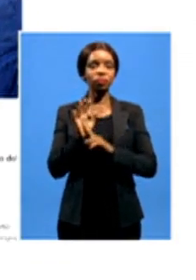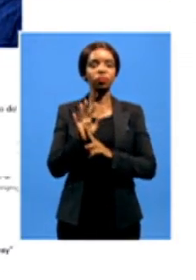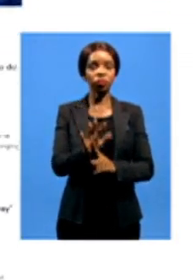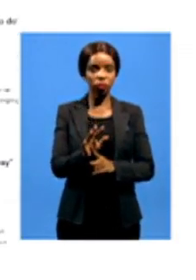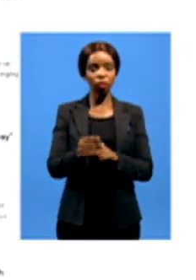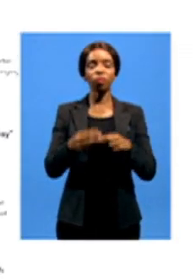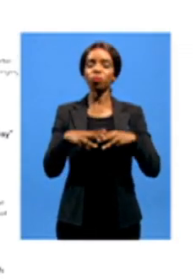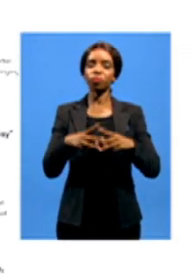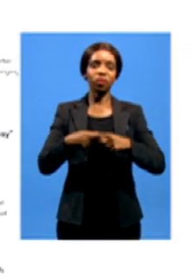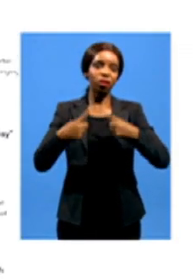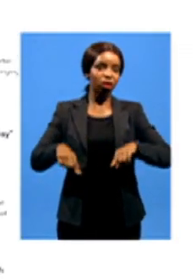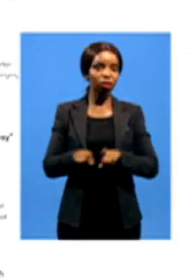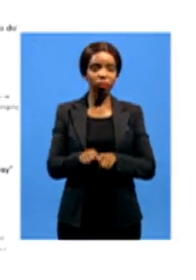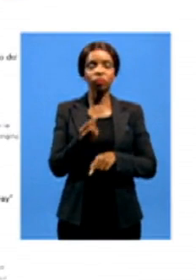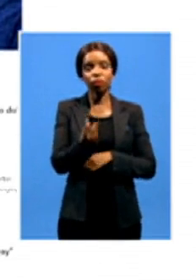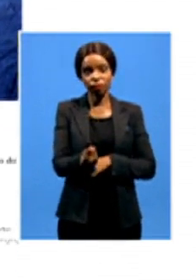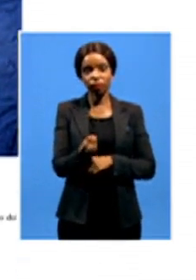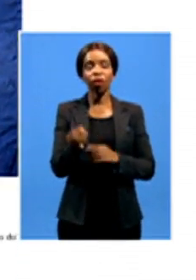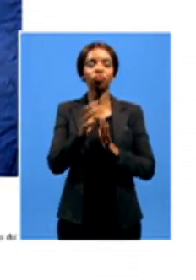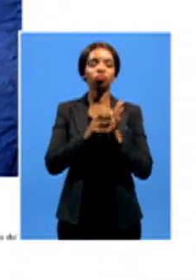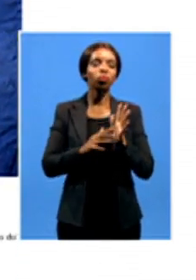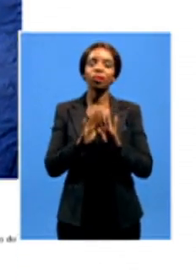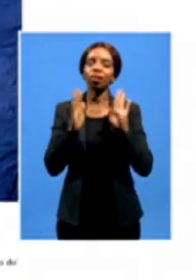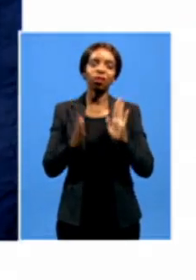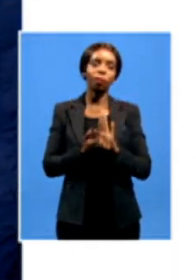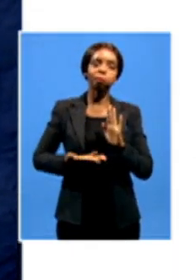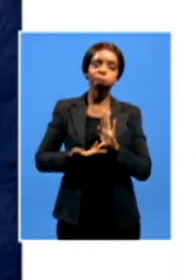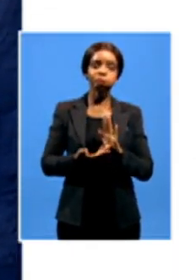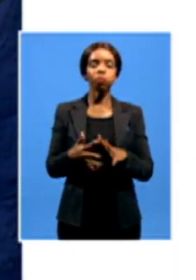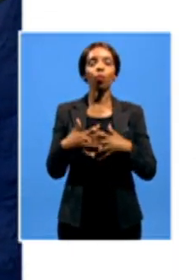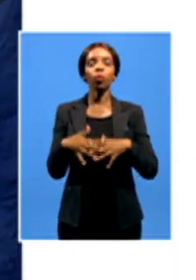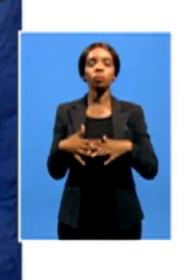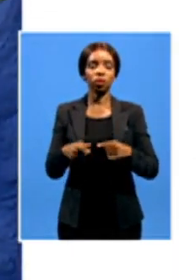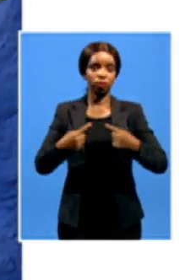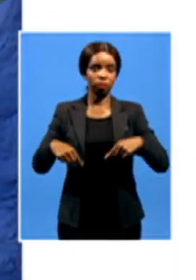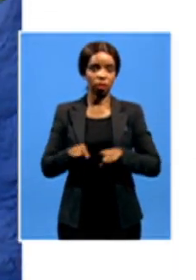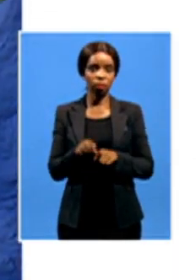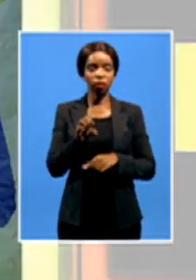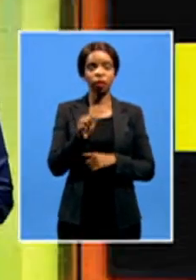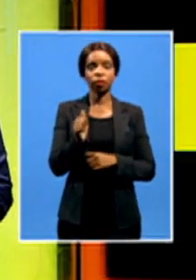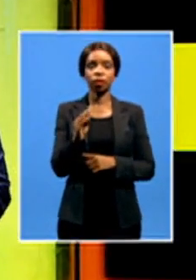website. So all the stories we have been telling you are on the website. So